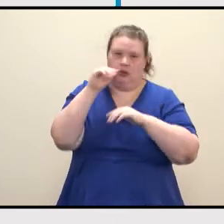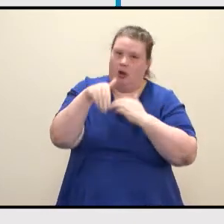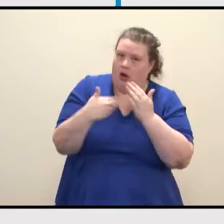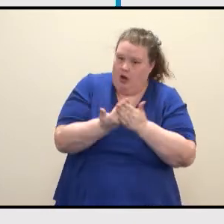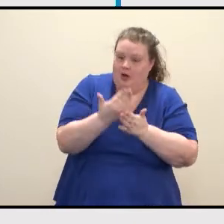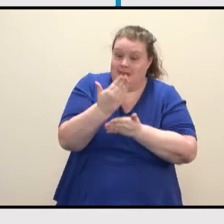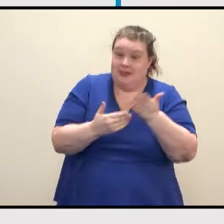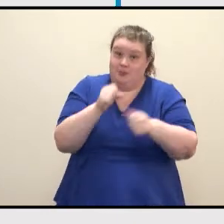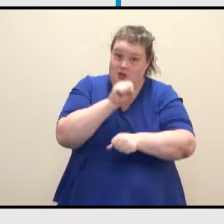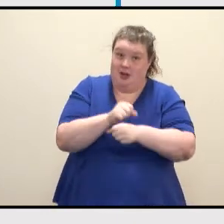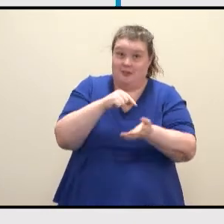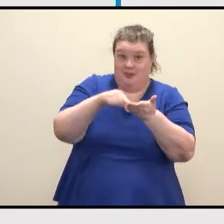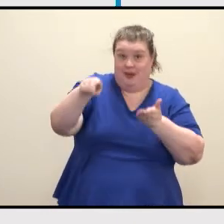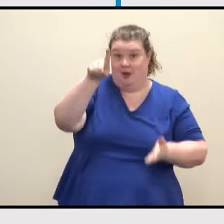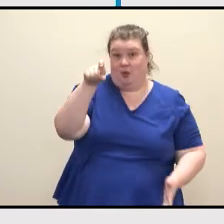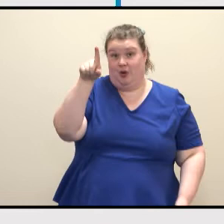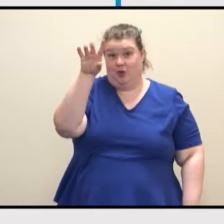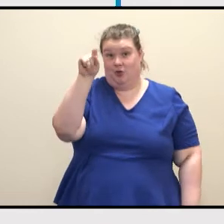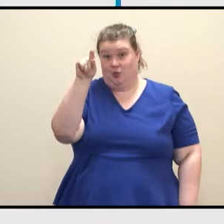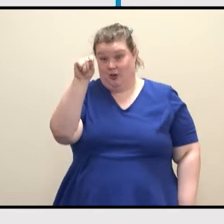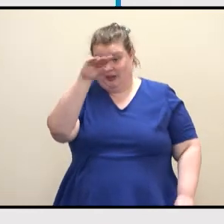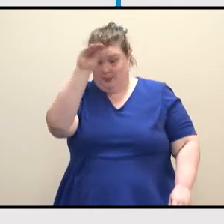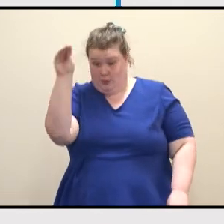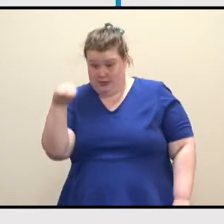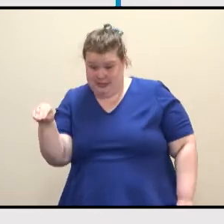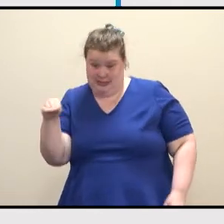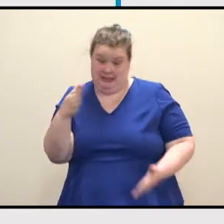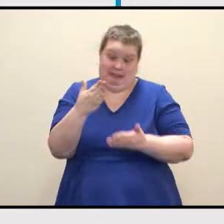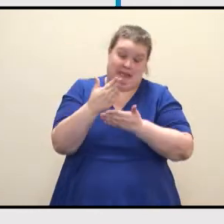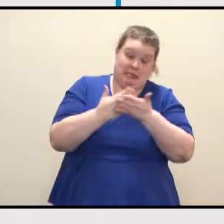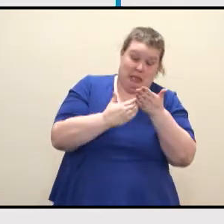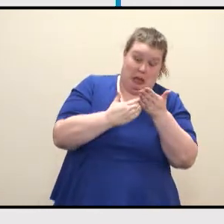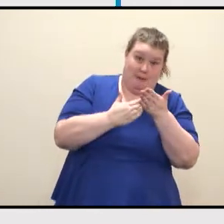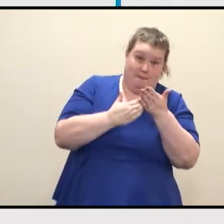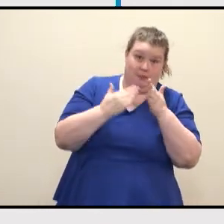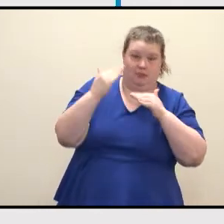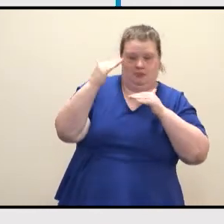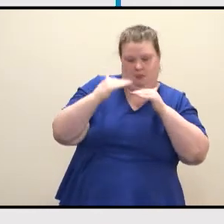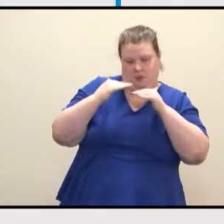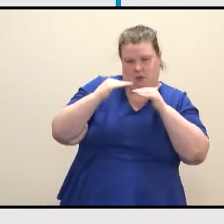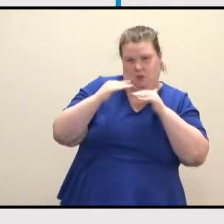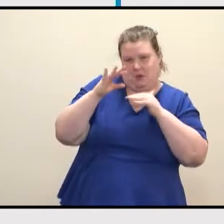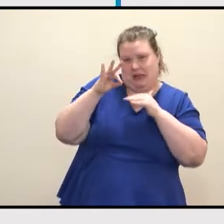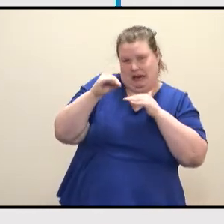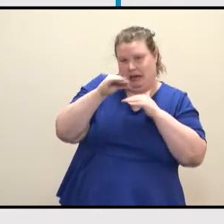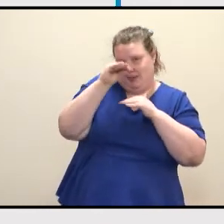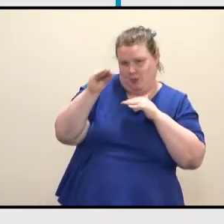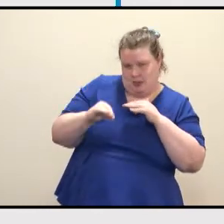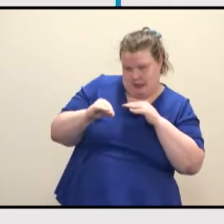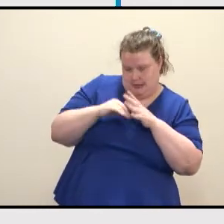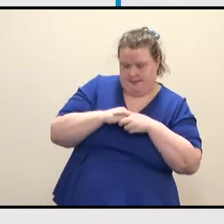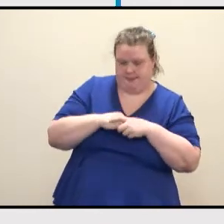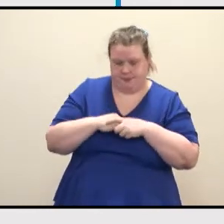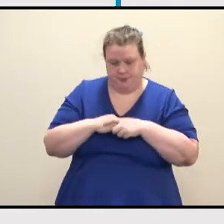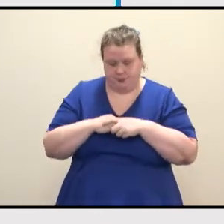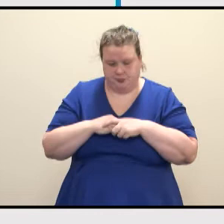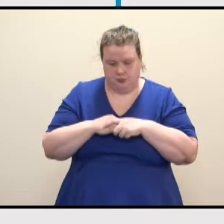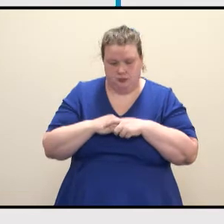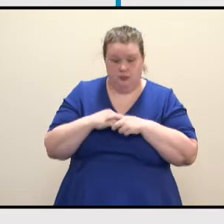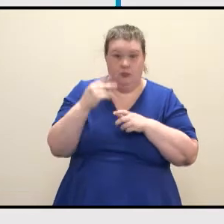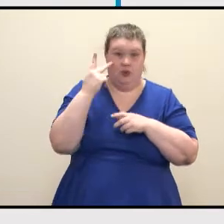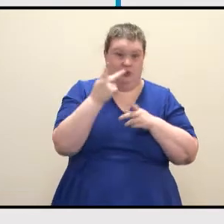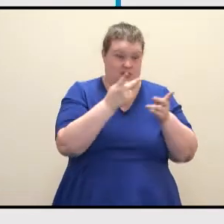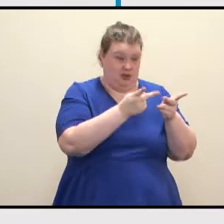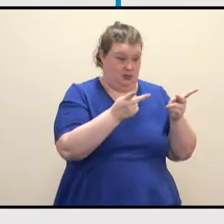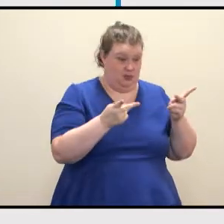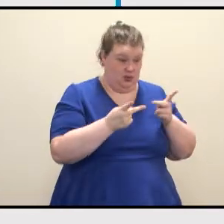pay 120%. Some jobs you might have right towards that 90% mark. But what we would say is if we see individual